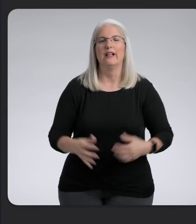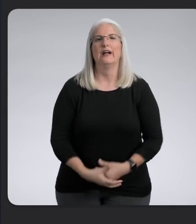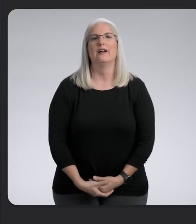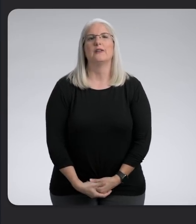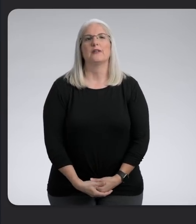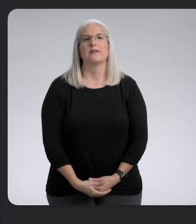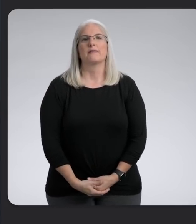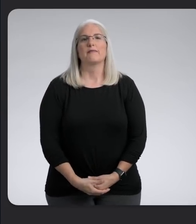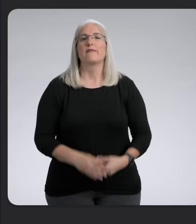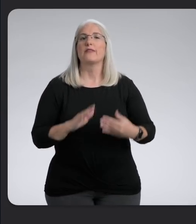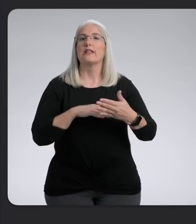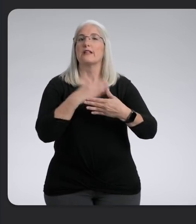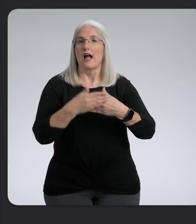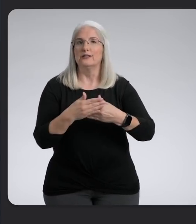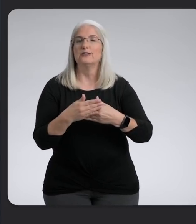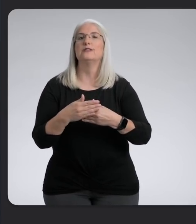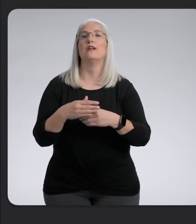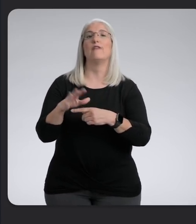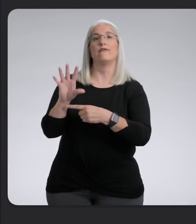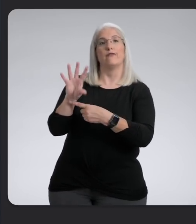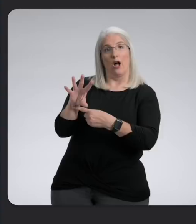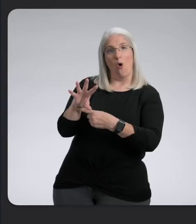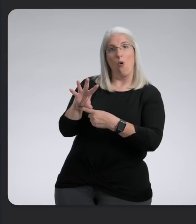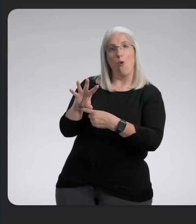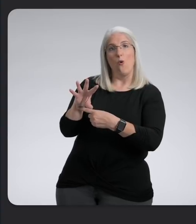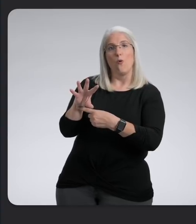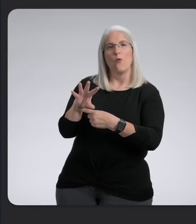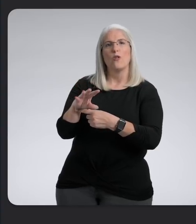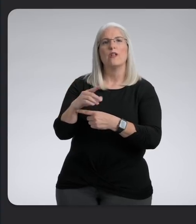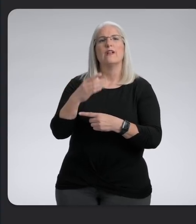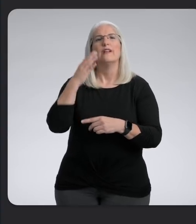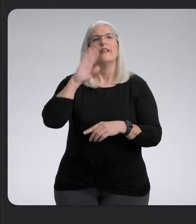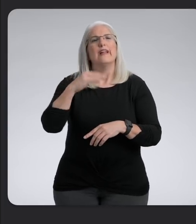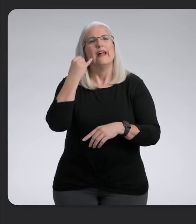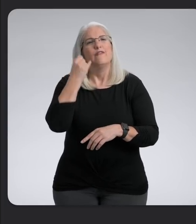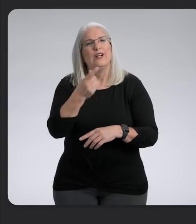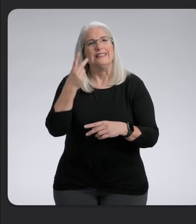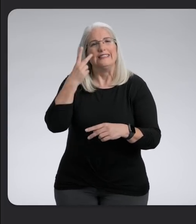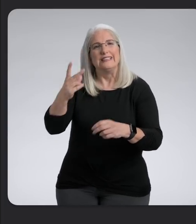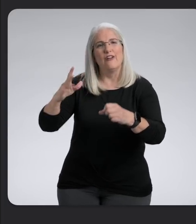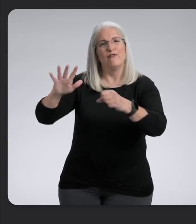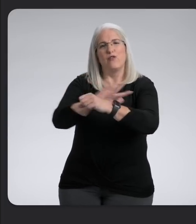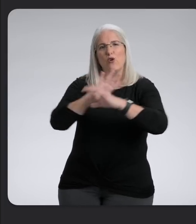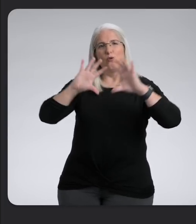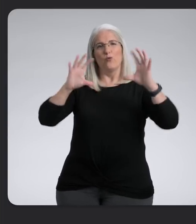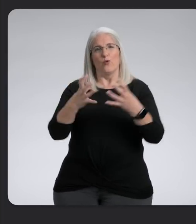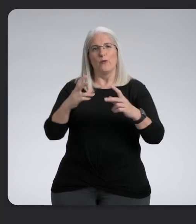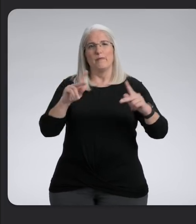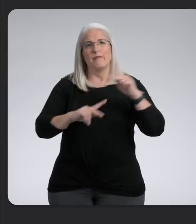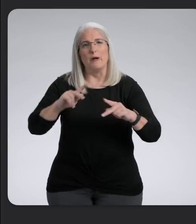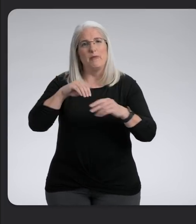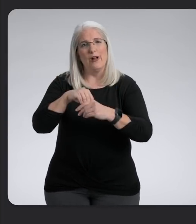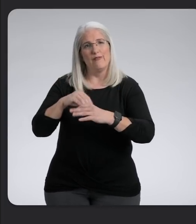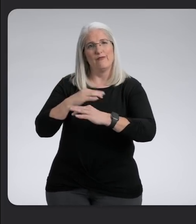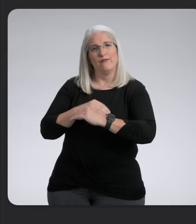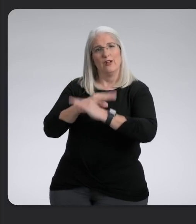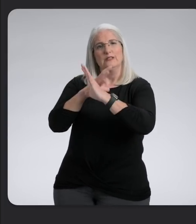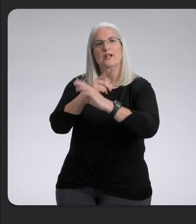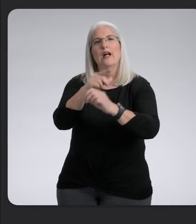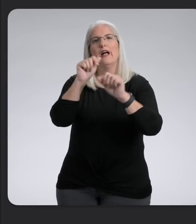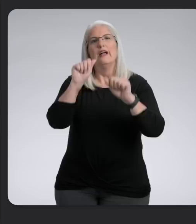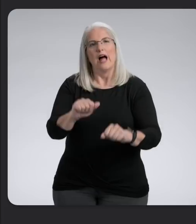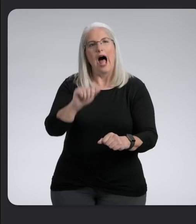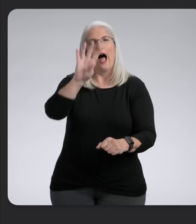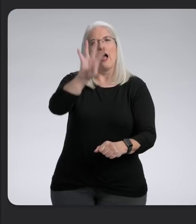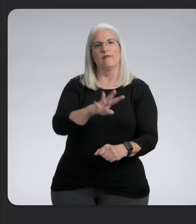to video. When you want to see every face in the room, you can now turn on grid view, giving you another way to view your group FaceTime